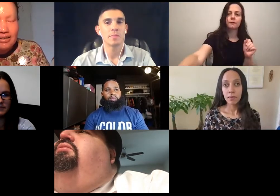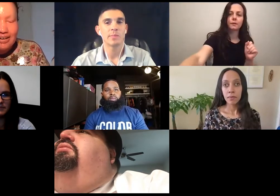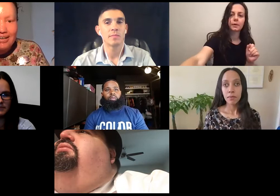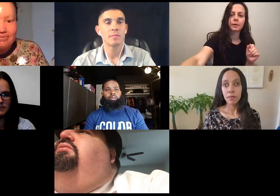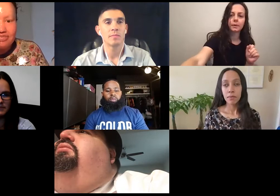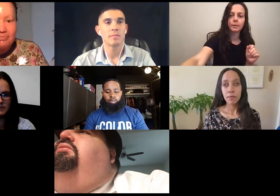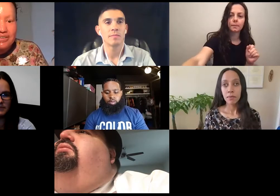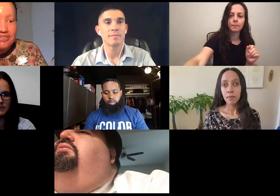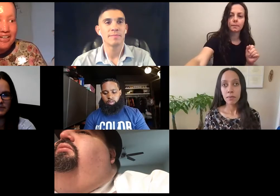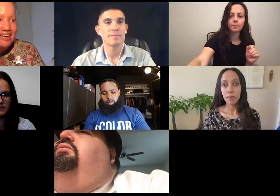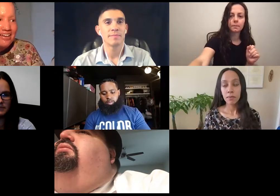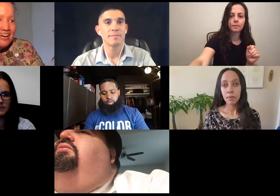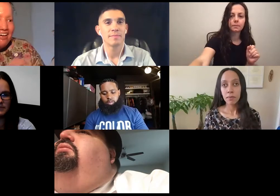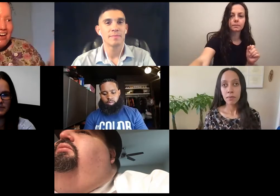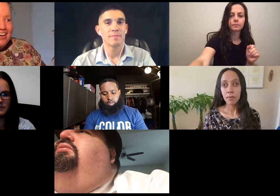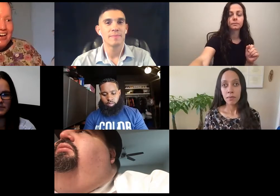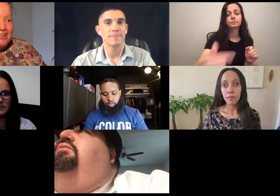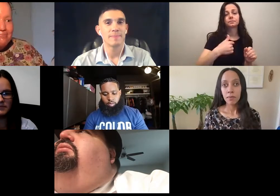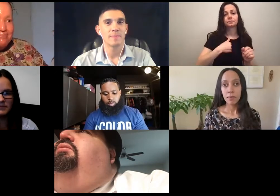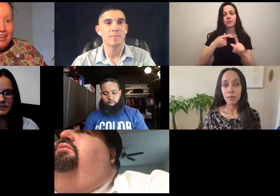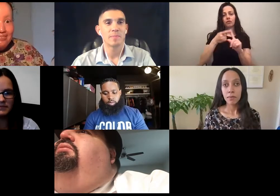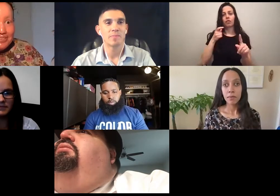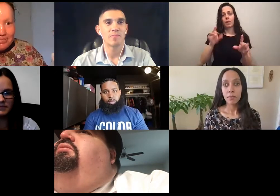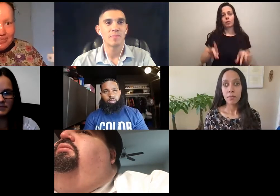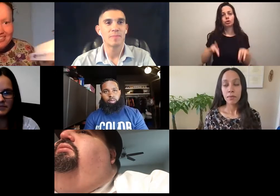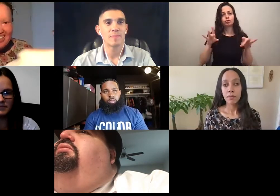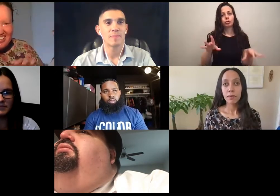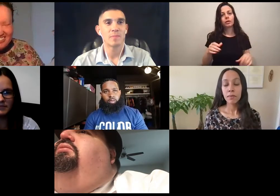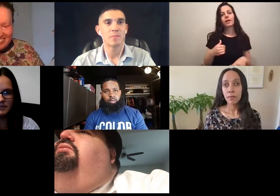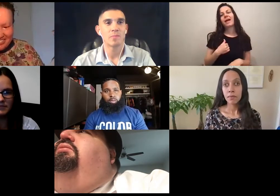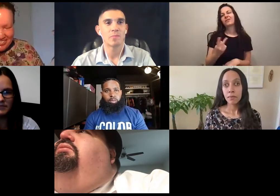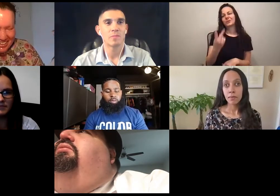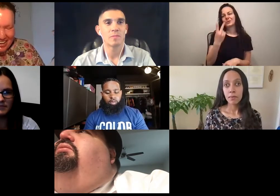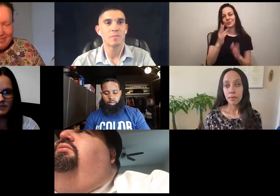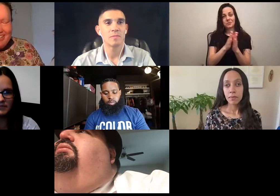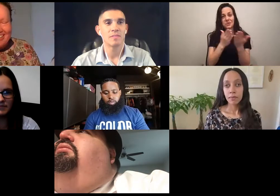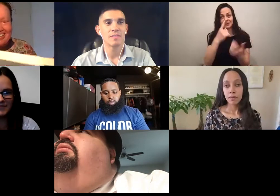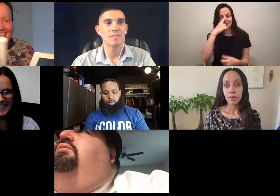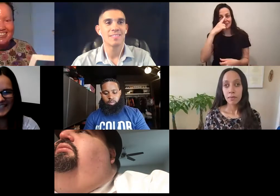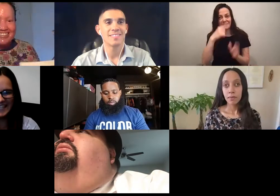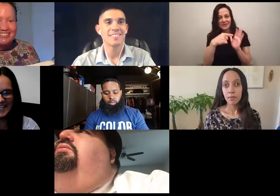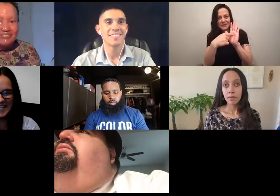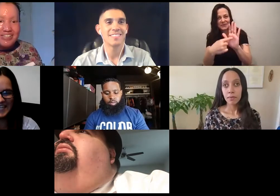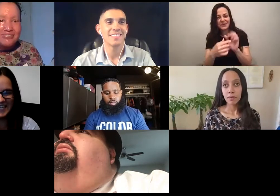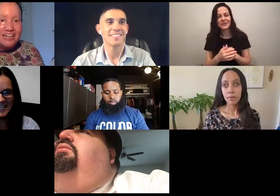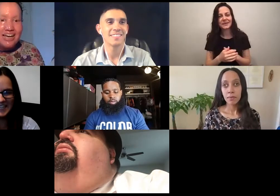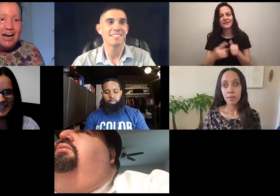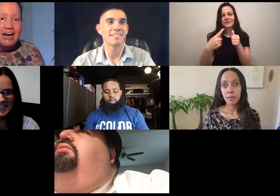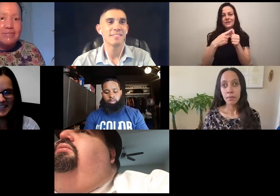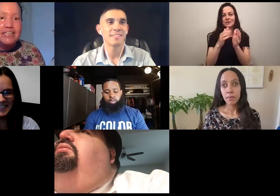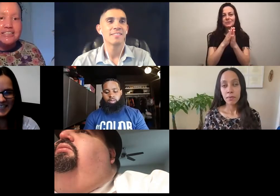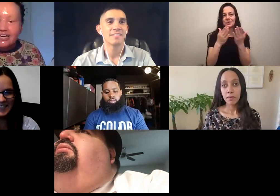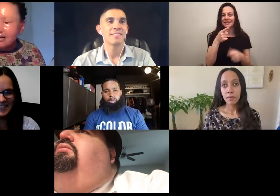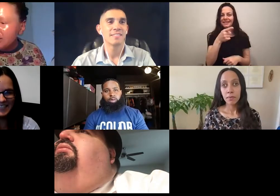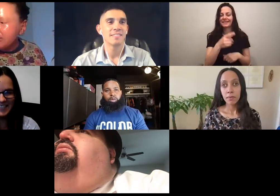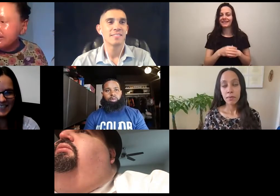writer from Australia. I have 2 books. Can I show you? This is the first one.